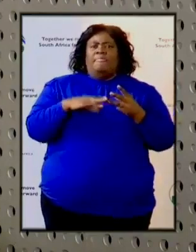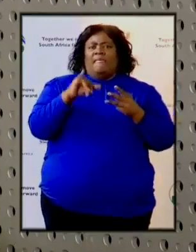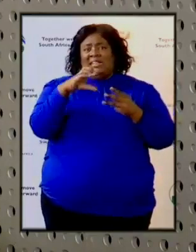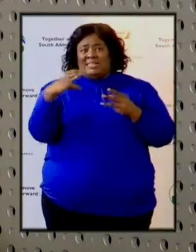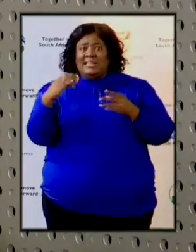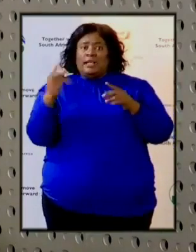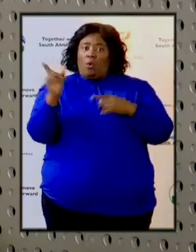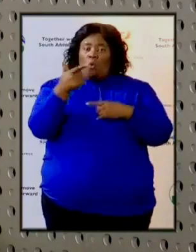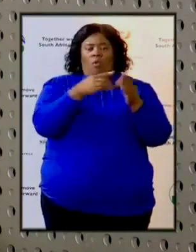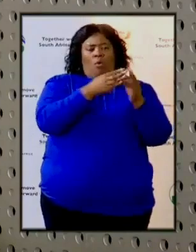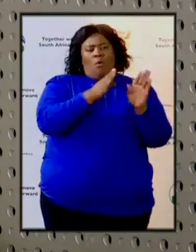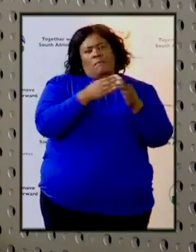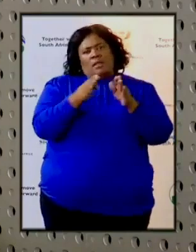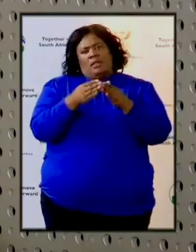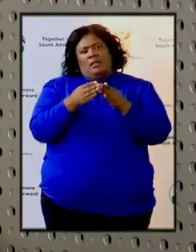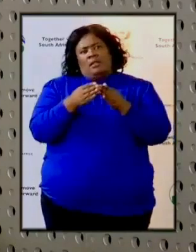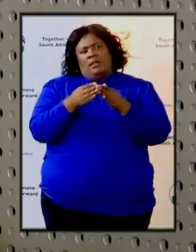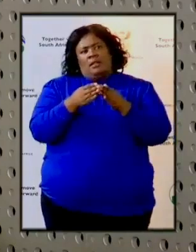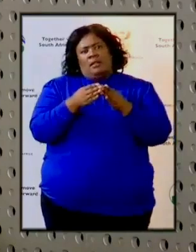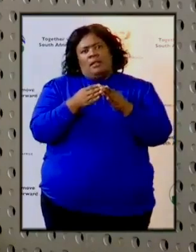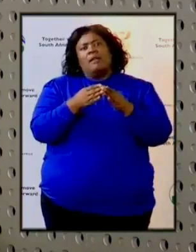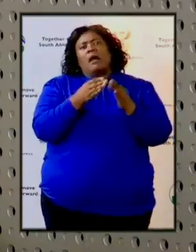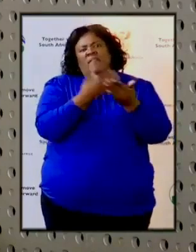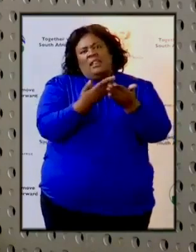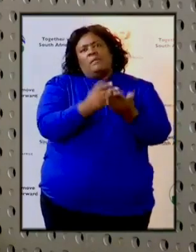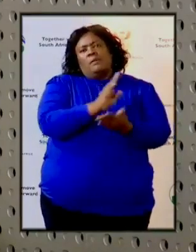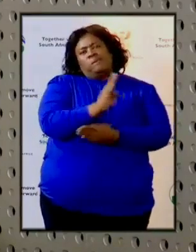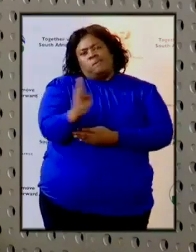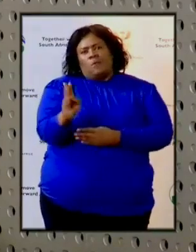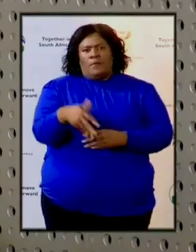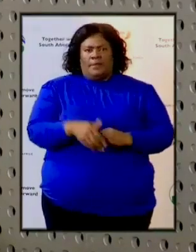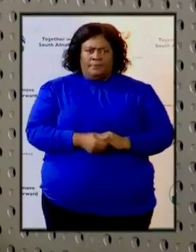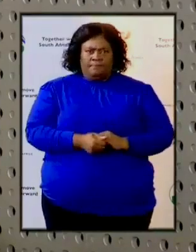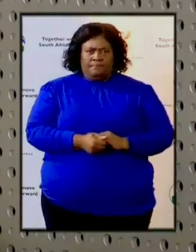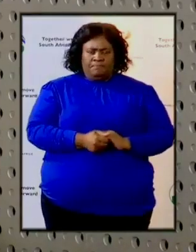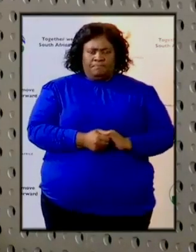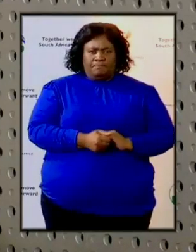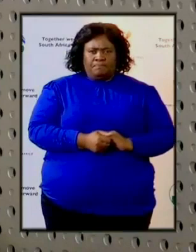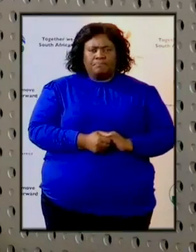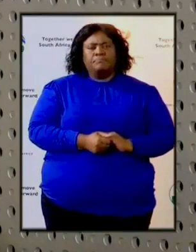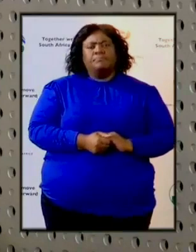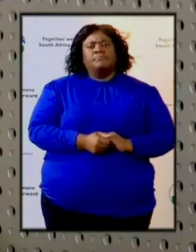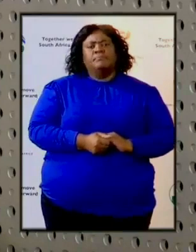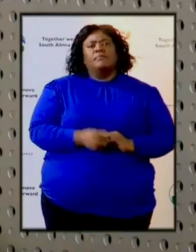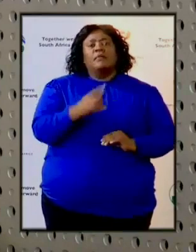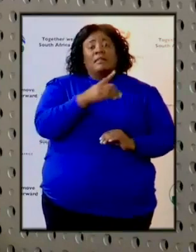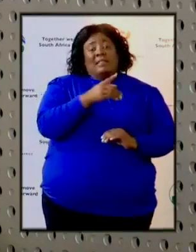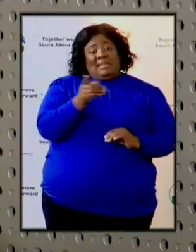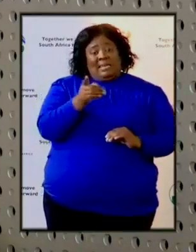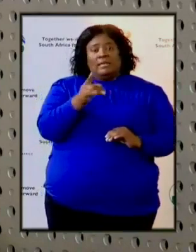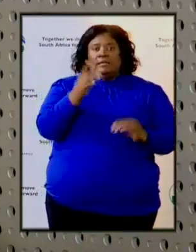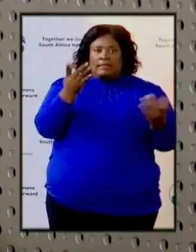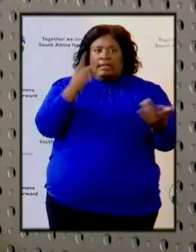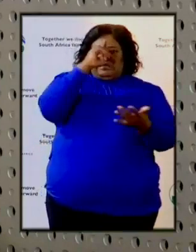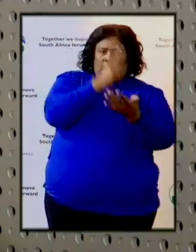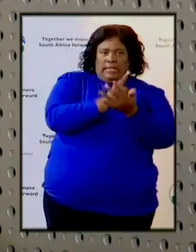those will still be available. And they will then decide what